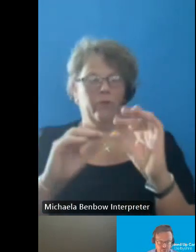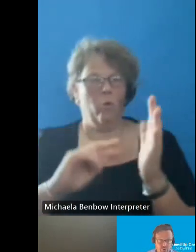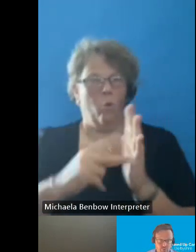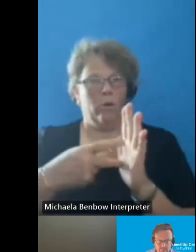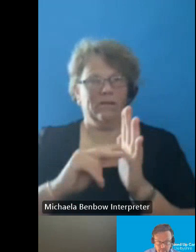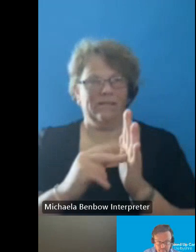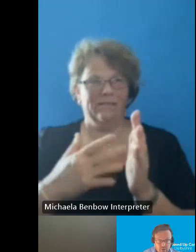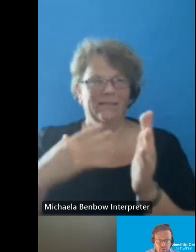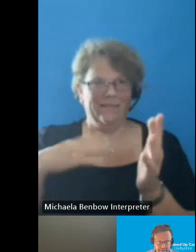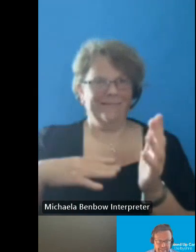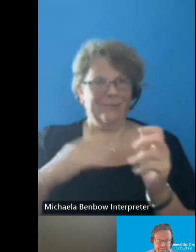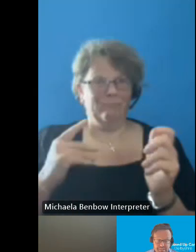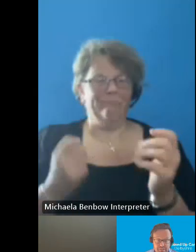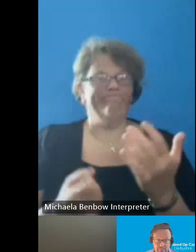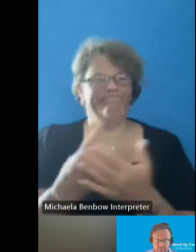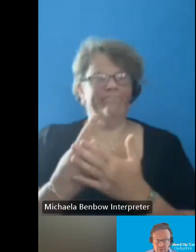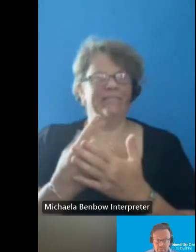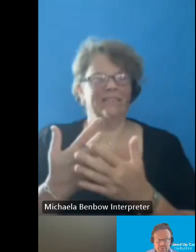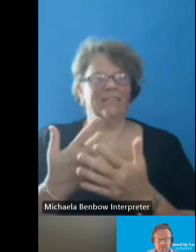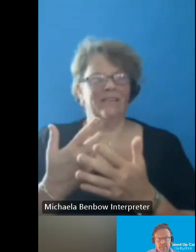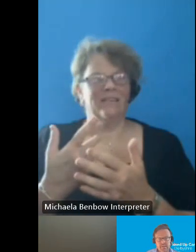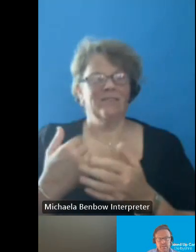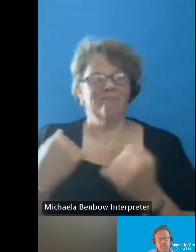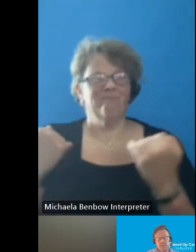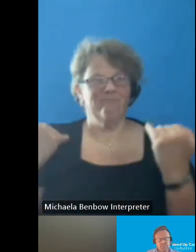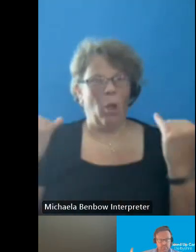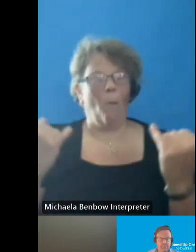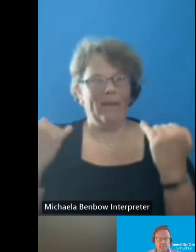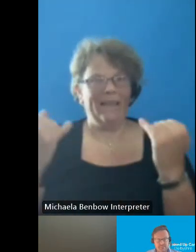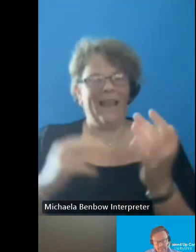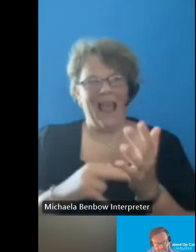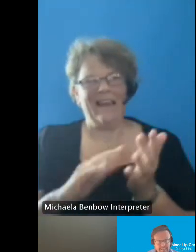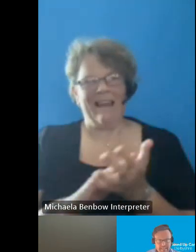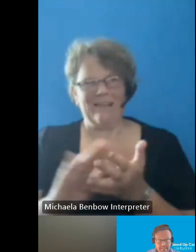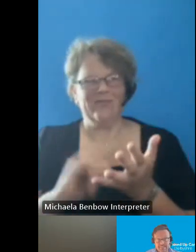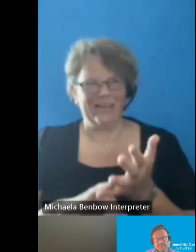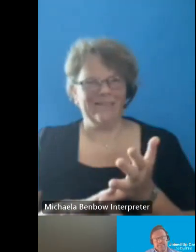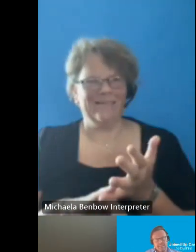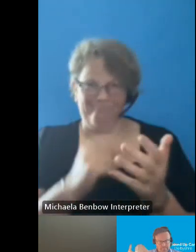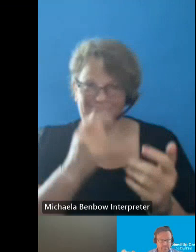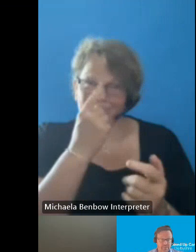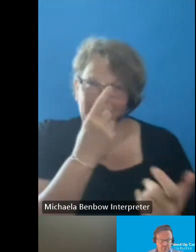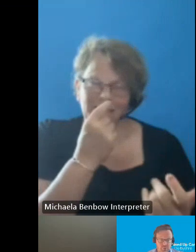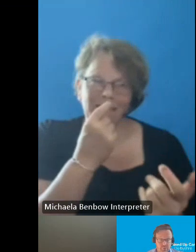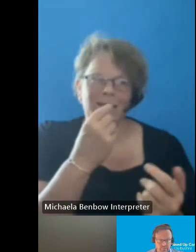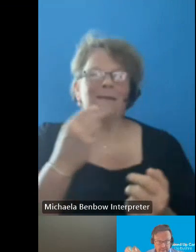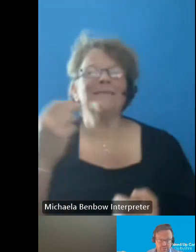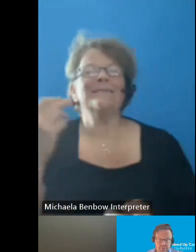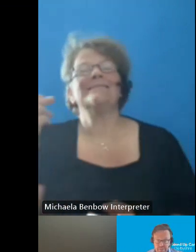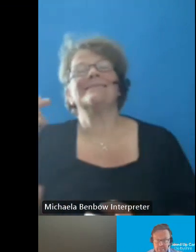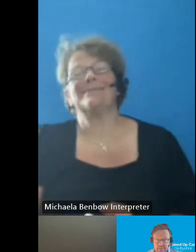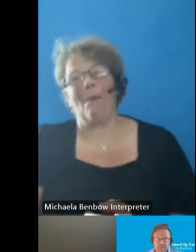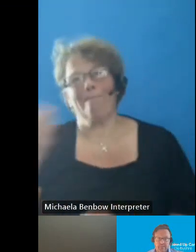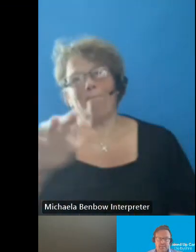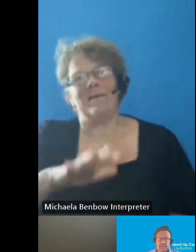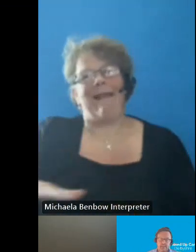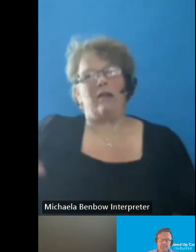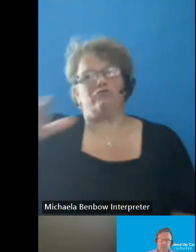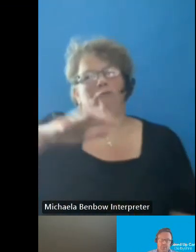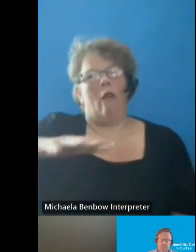within the control of the local NHS in Derby and Derbyshire, and some of it clearly is within the control of the national